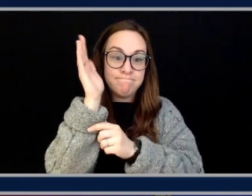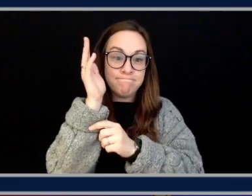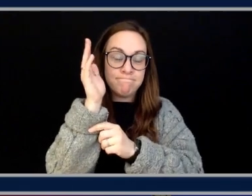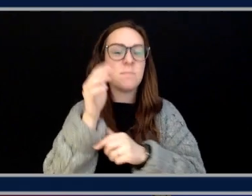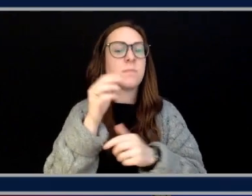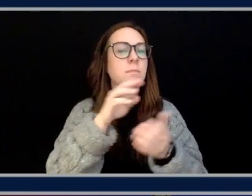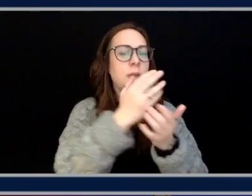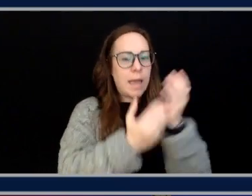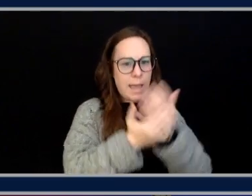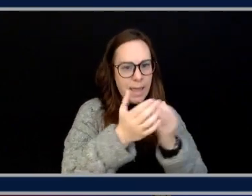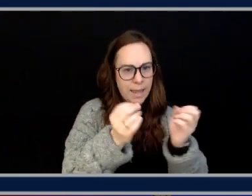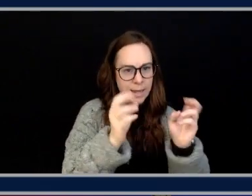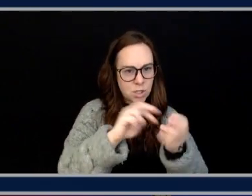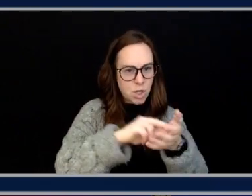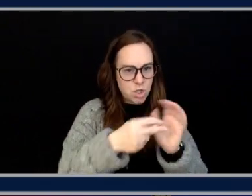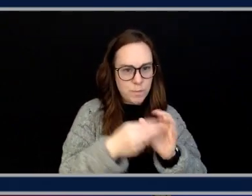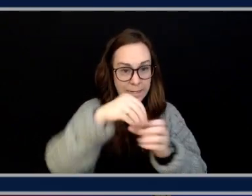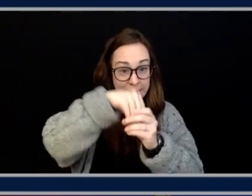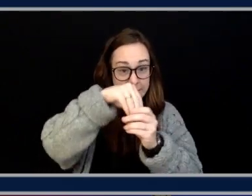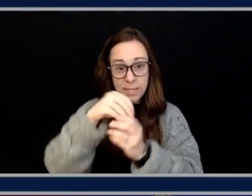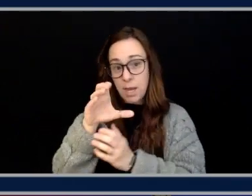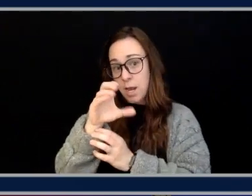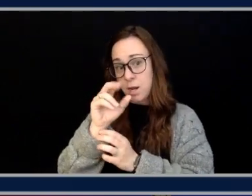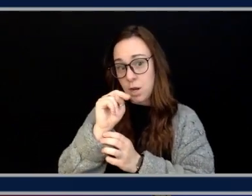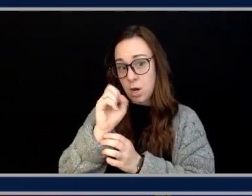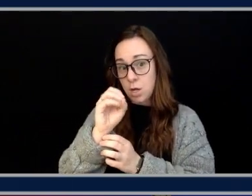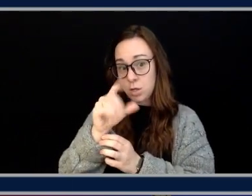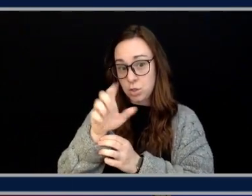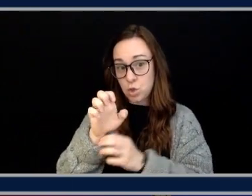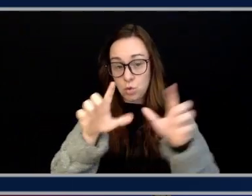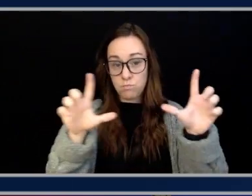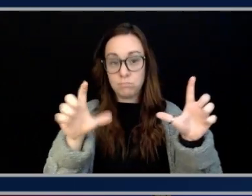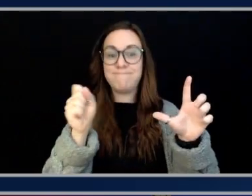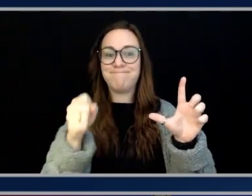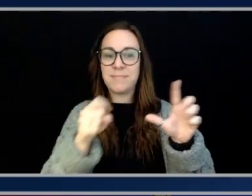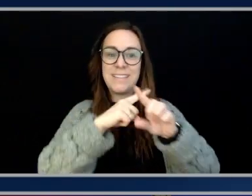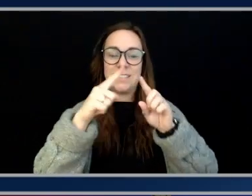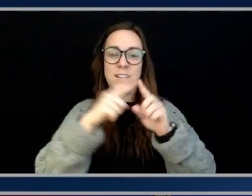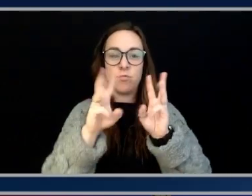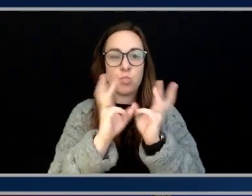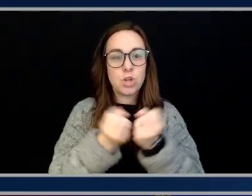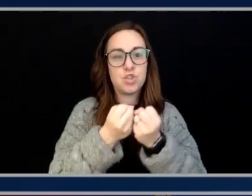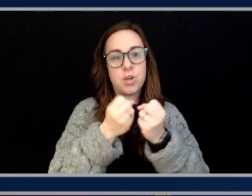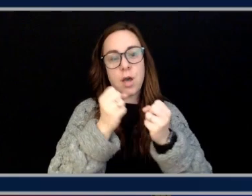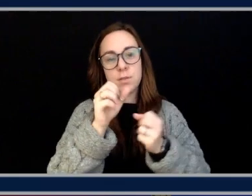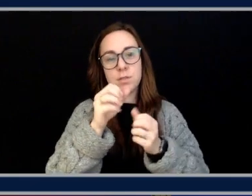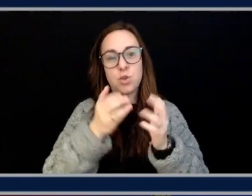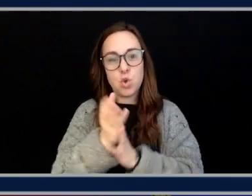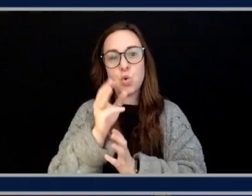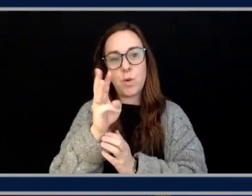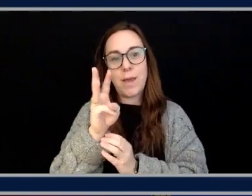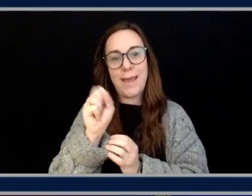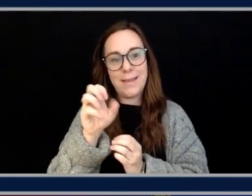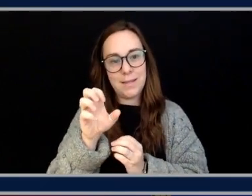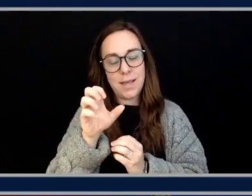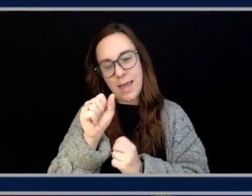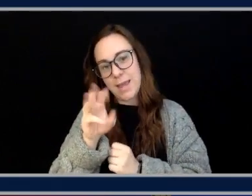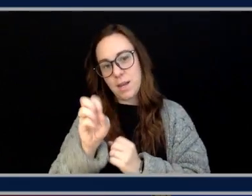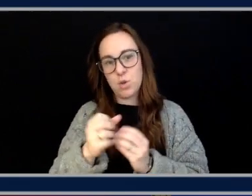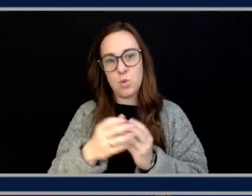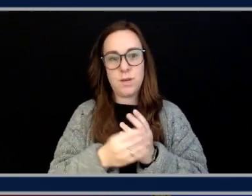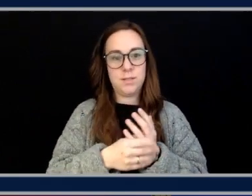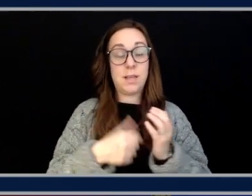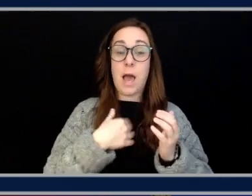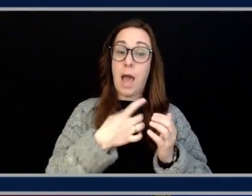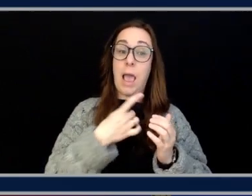are we in the console here? Yeah, so you're going through these different workshops through the AWS console, which again is how I. That's how you said you like to learn. That's how